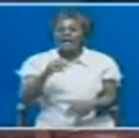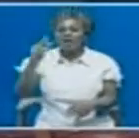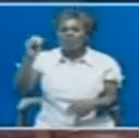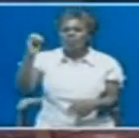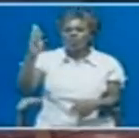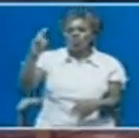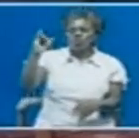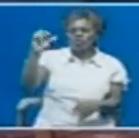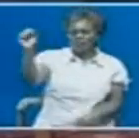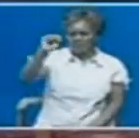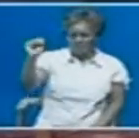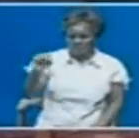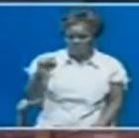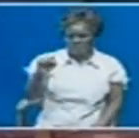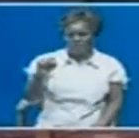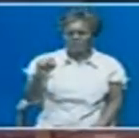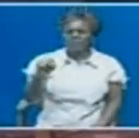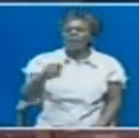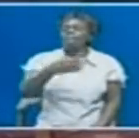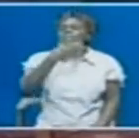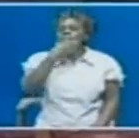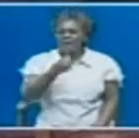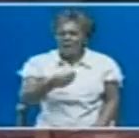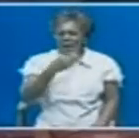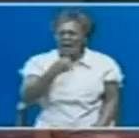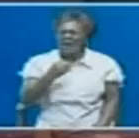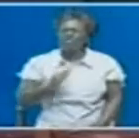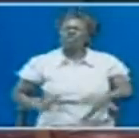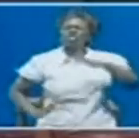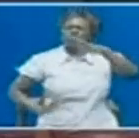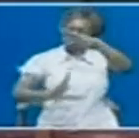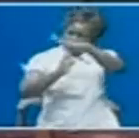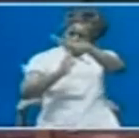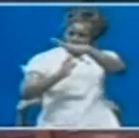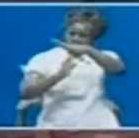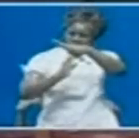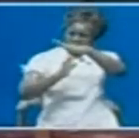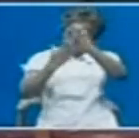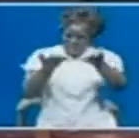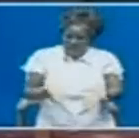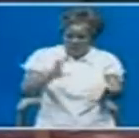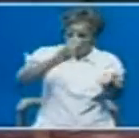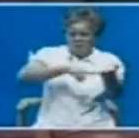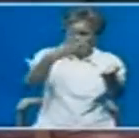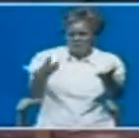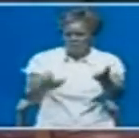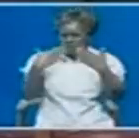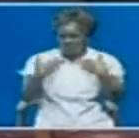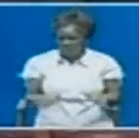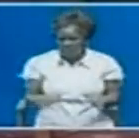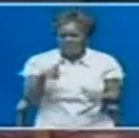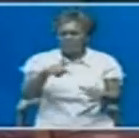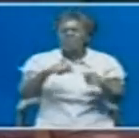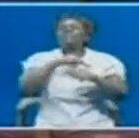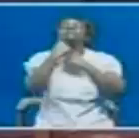know, it's incredible that a man who was up here and now has fallen all the way down here has not